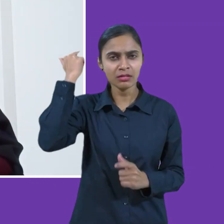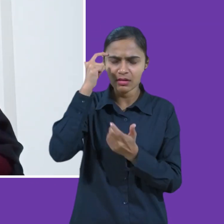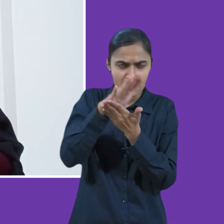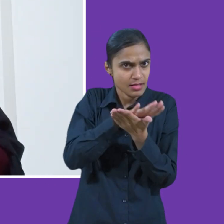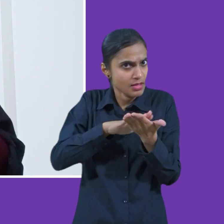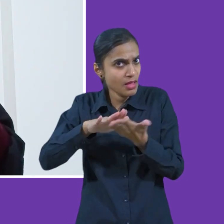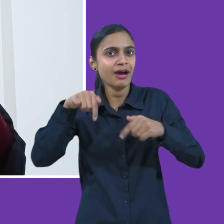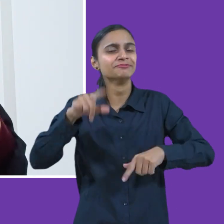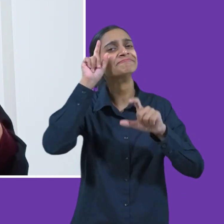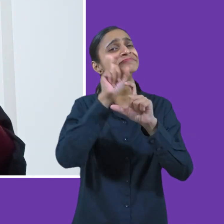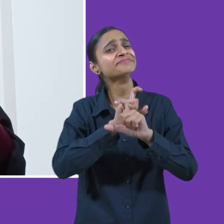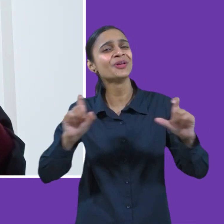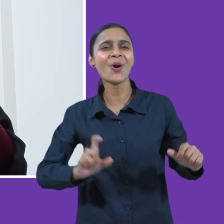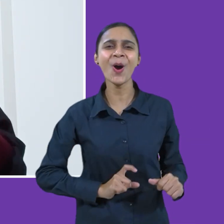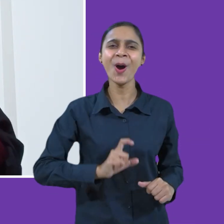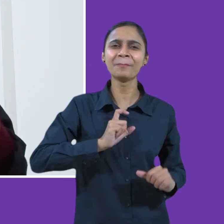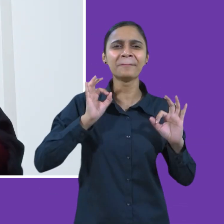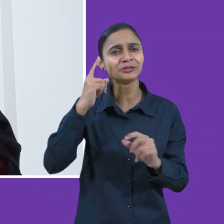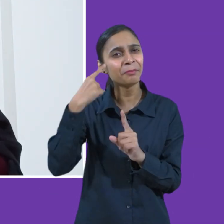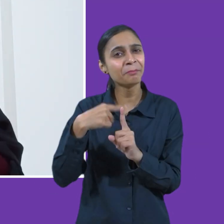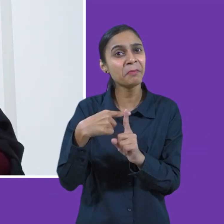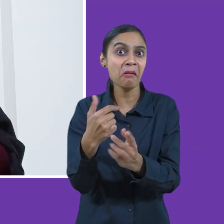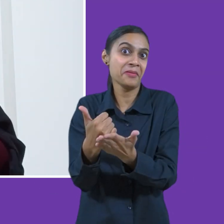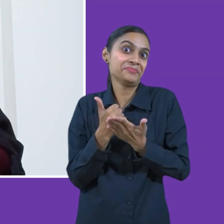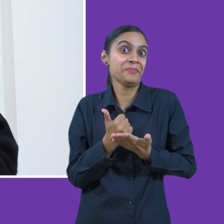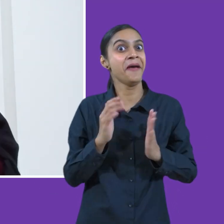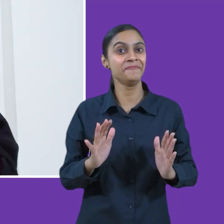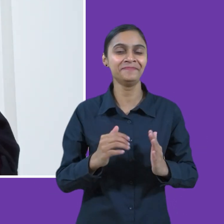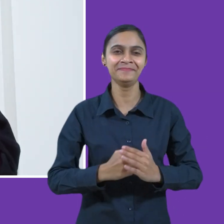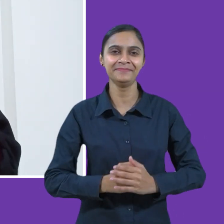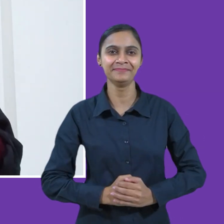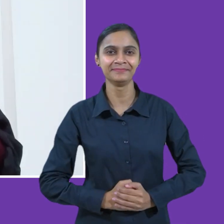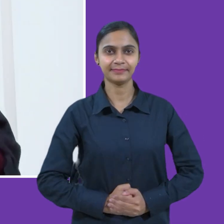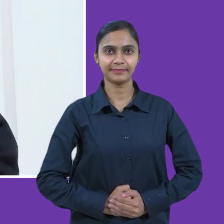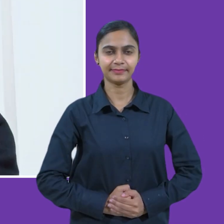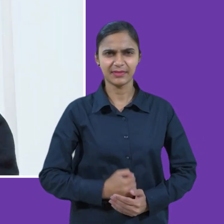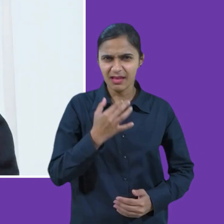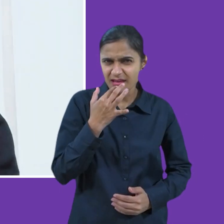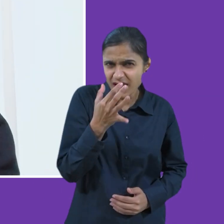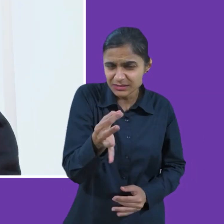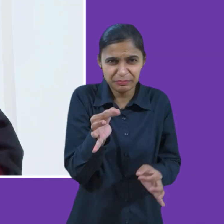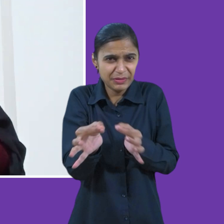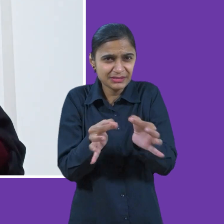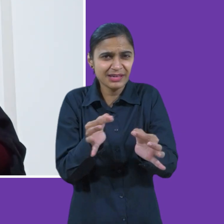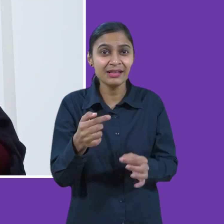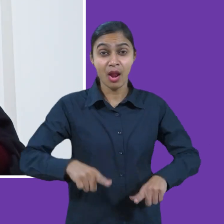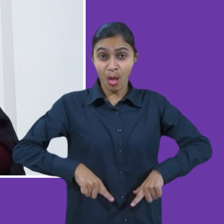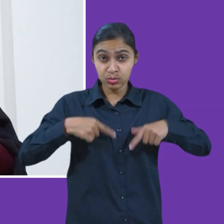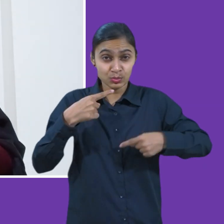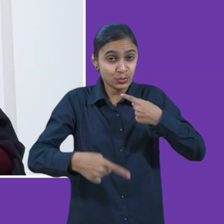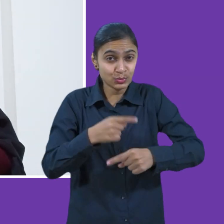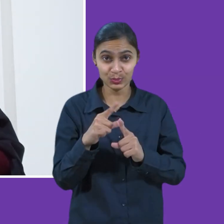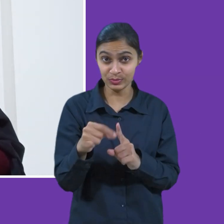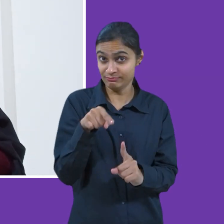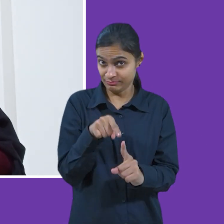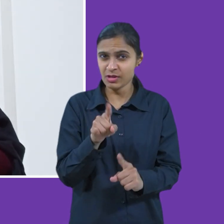towards thoughts, the processing of thoughts in the mind or something, like, you know. Especially like if you see, when I